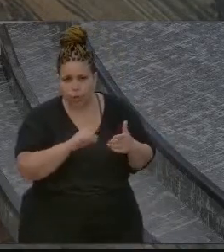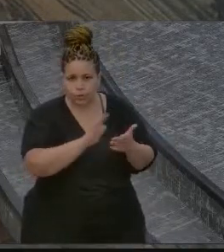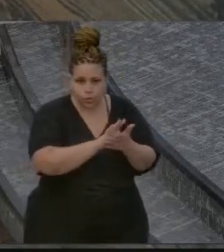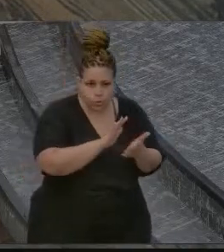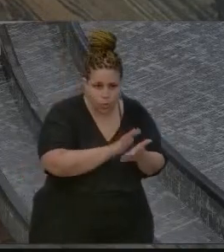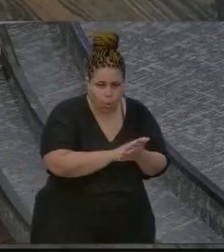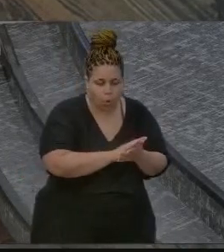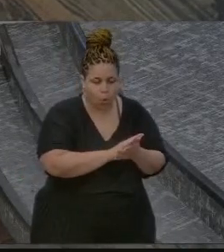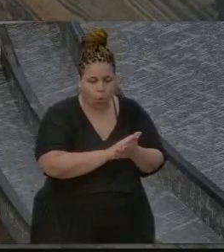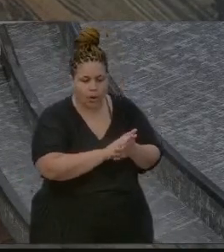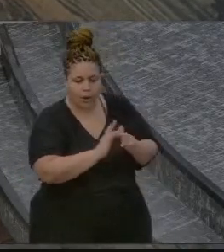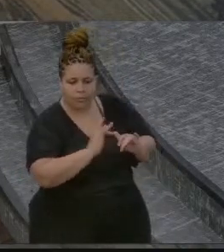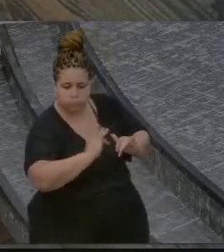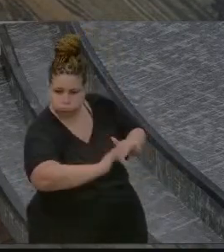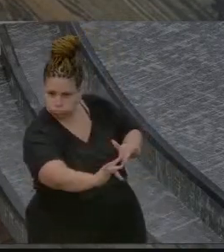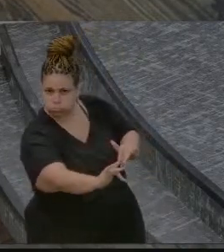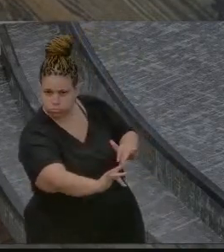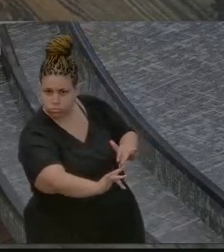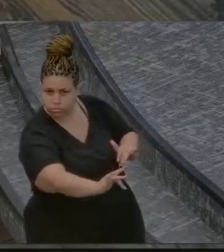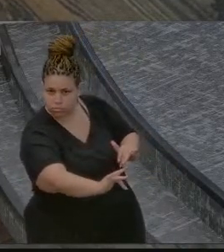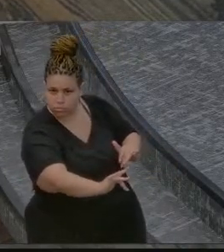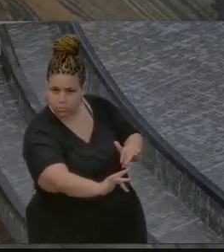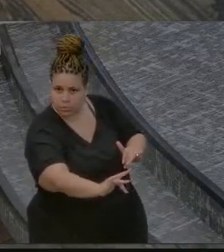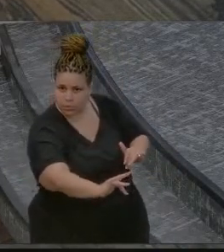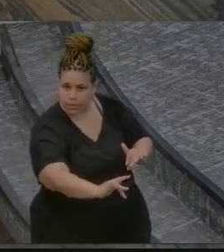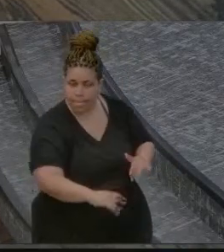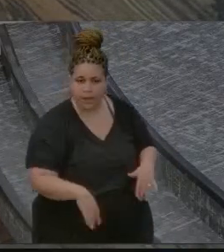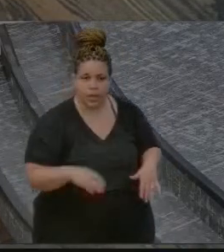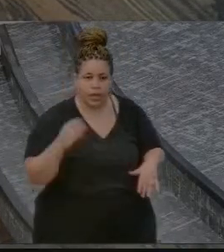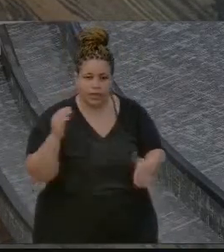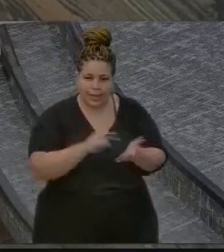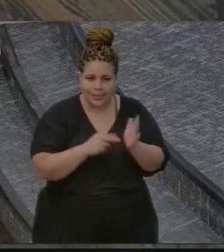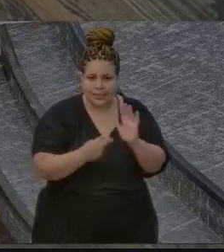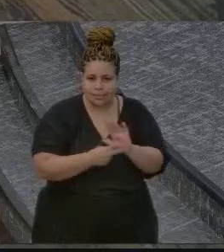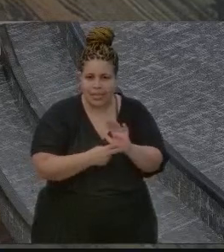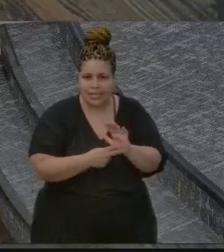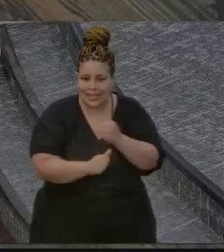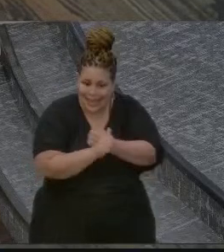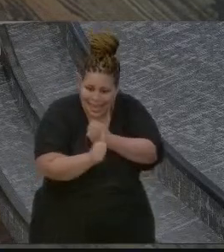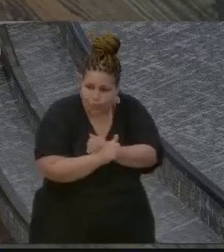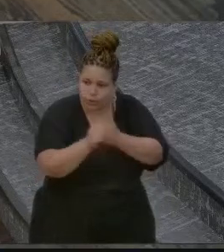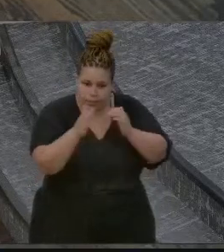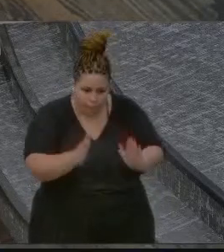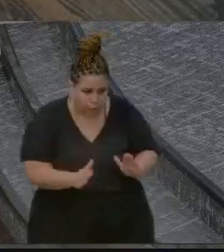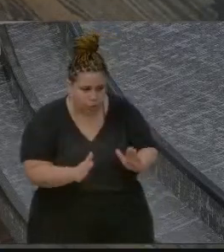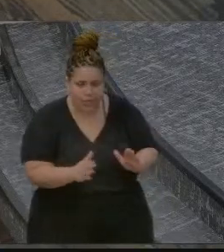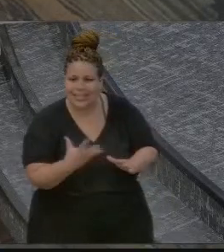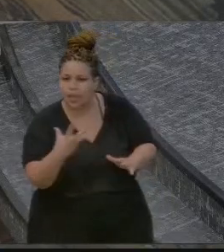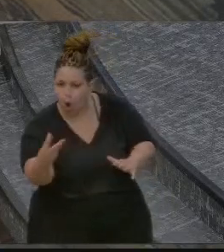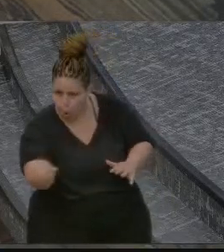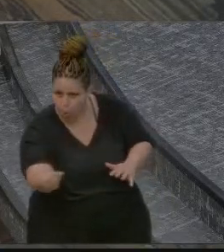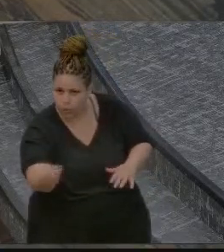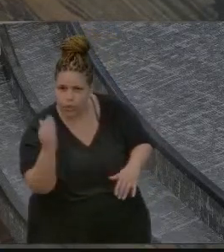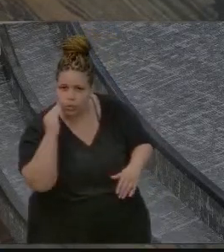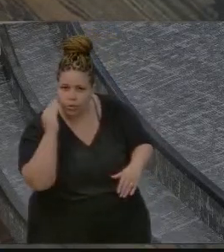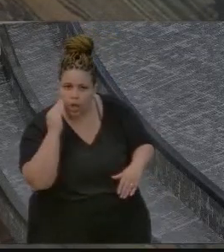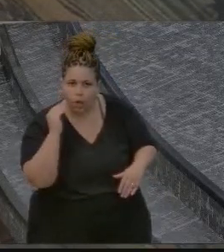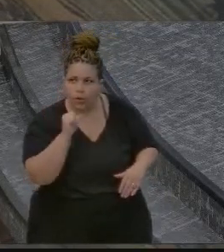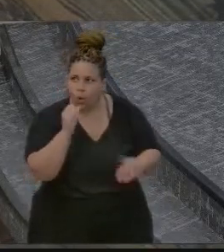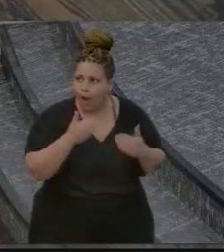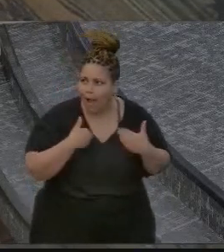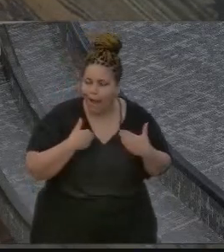clear. That means from anybody able to hurt anybody with any type of weapon or those type of things. If